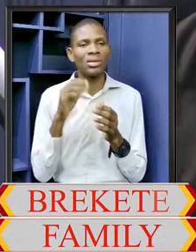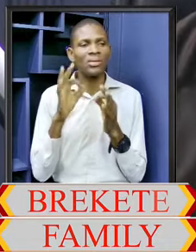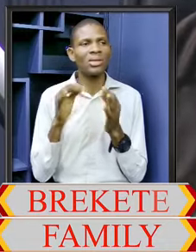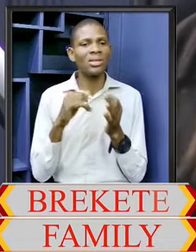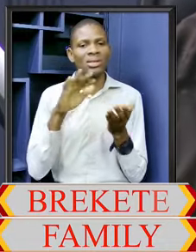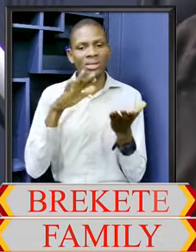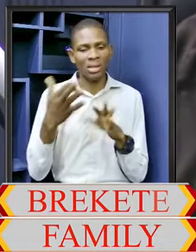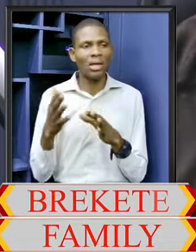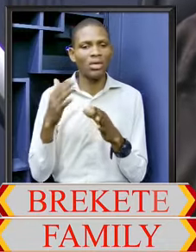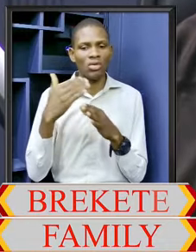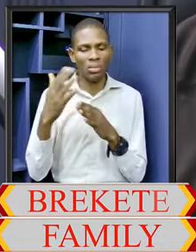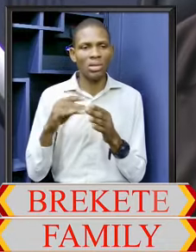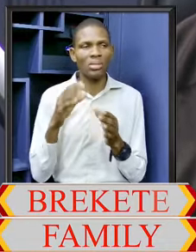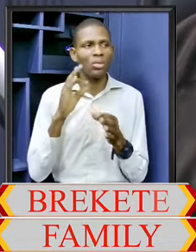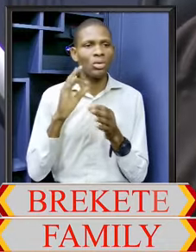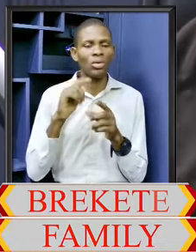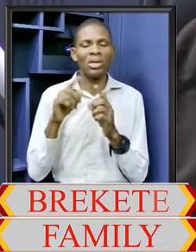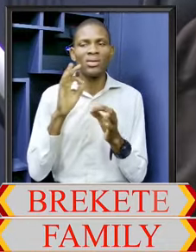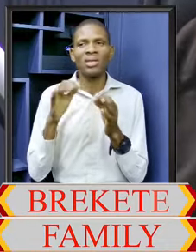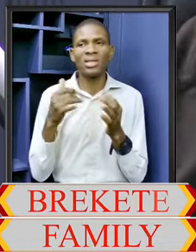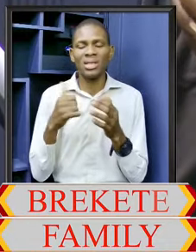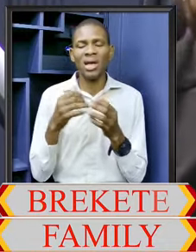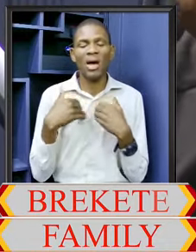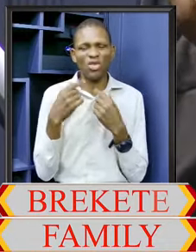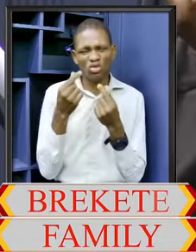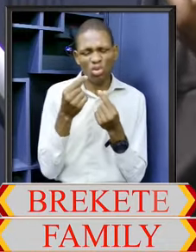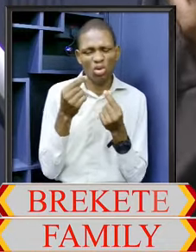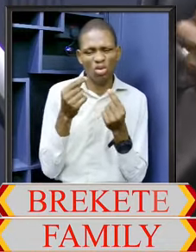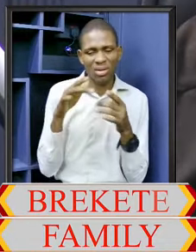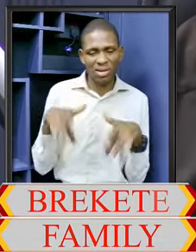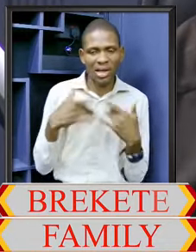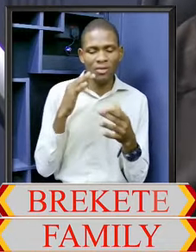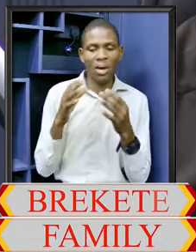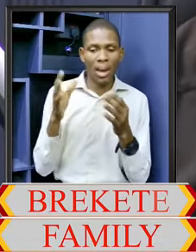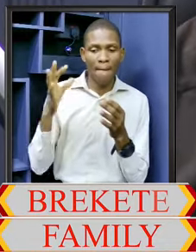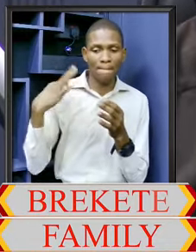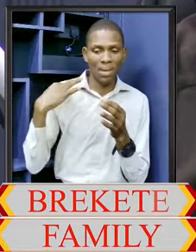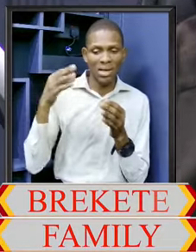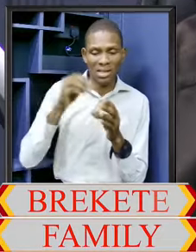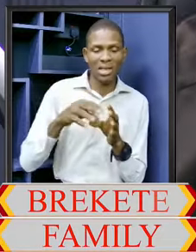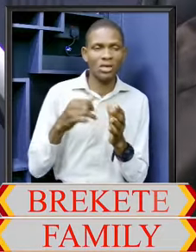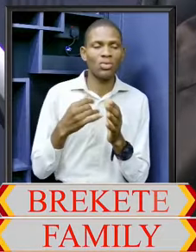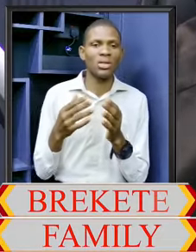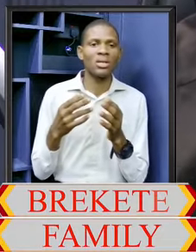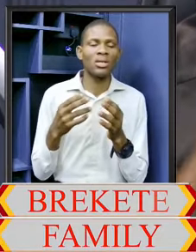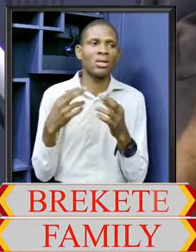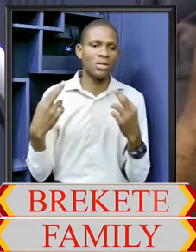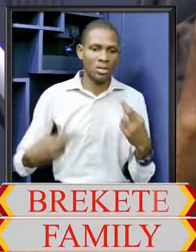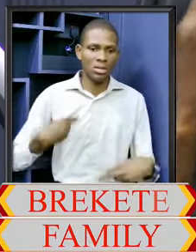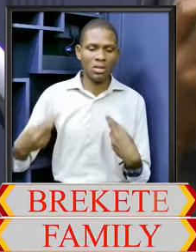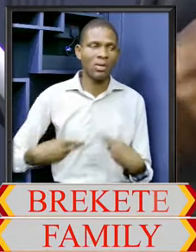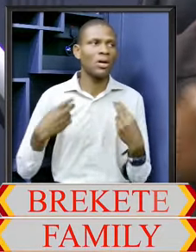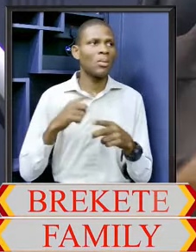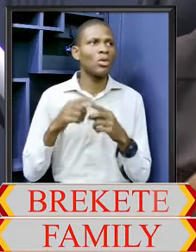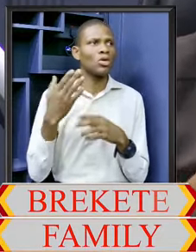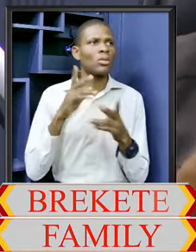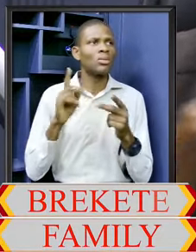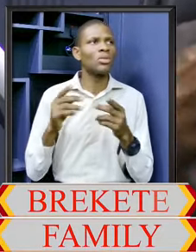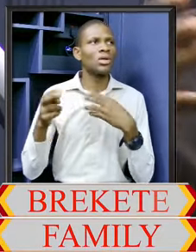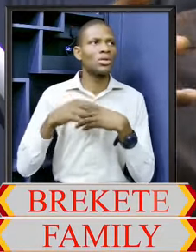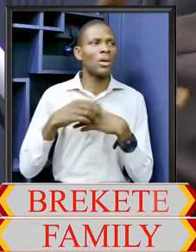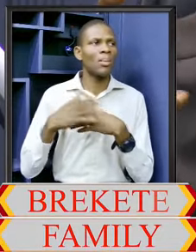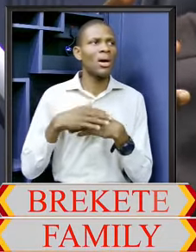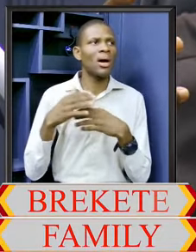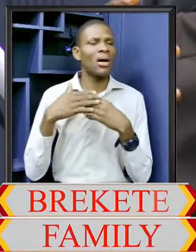Yes, sir. But if he still get small life, if you apply them the way he talk, say go revive. But some people return back here after a